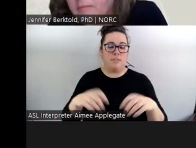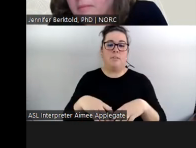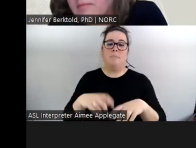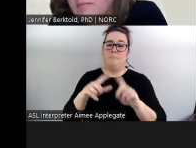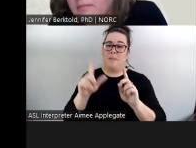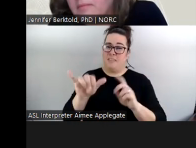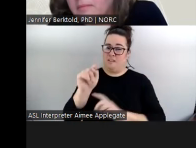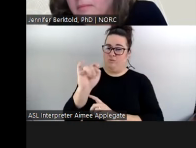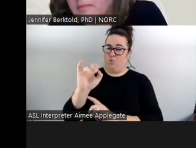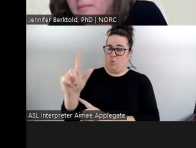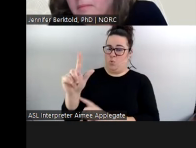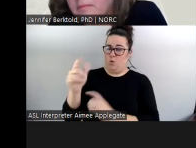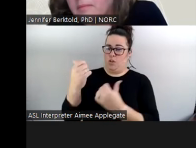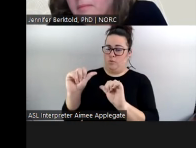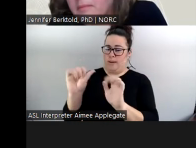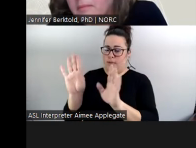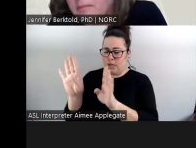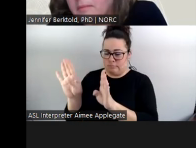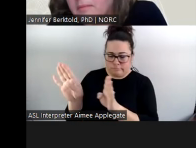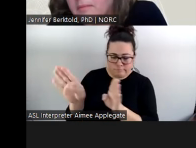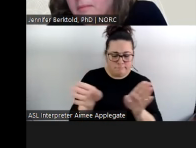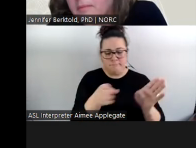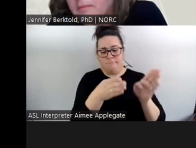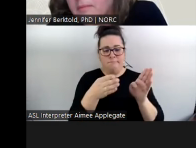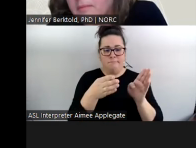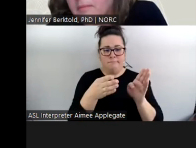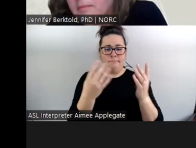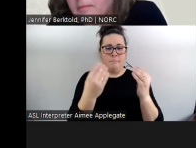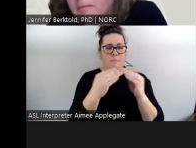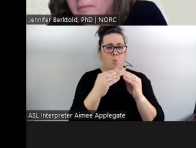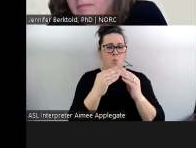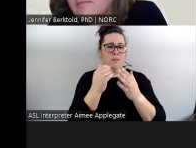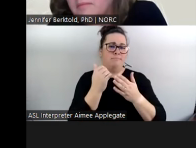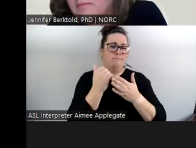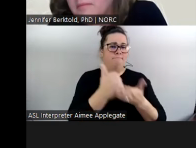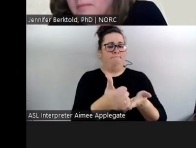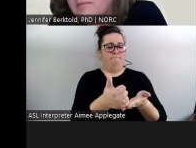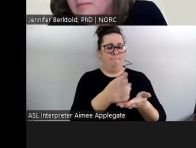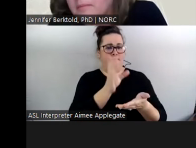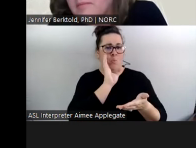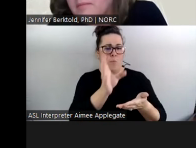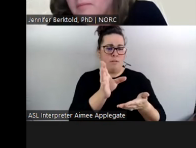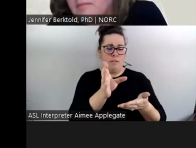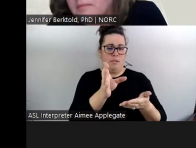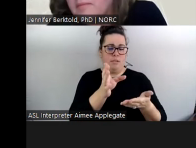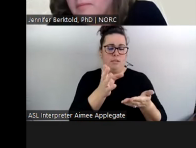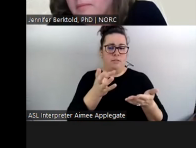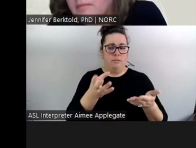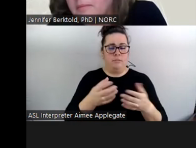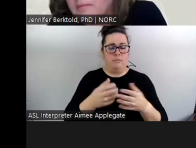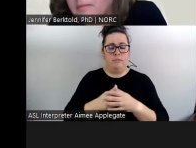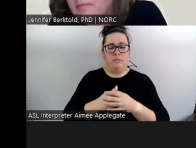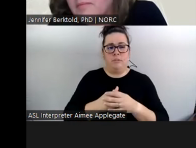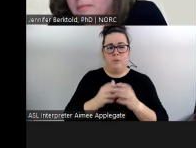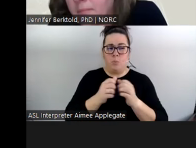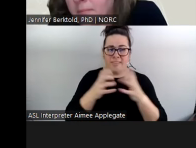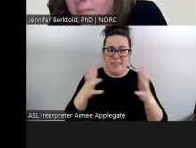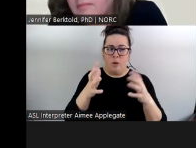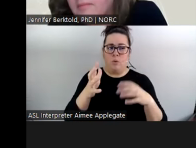it useful or still useful despite that data